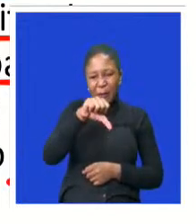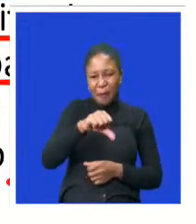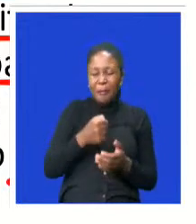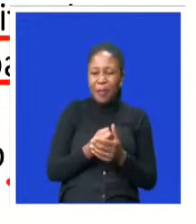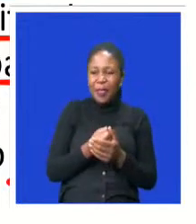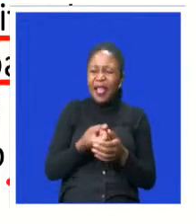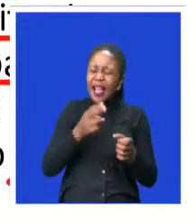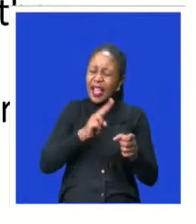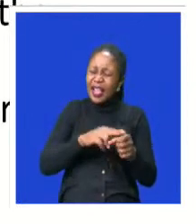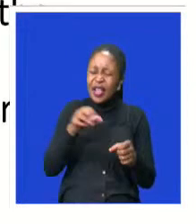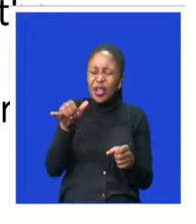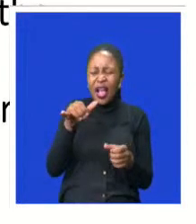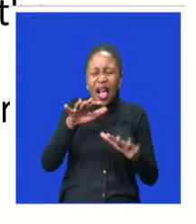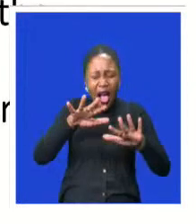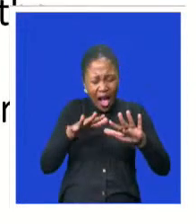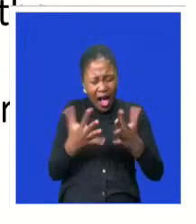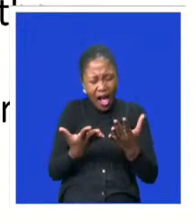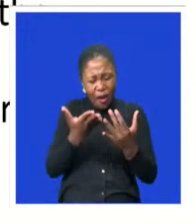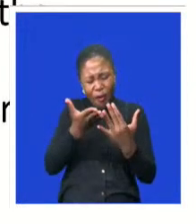Okay?